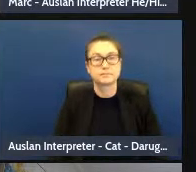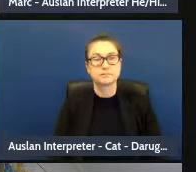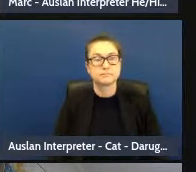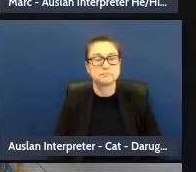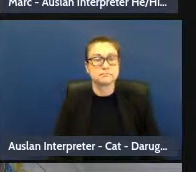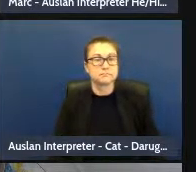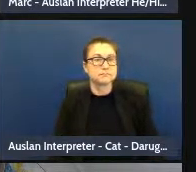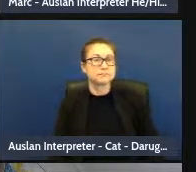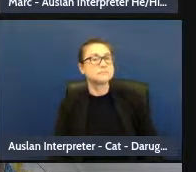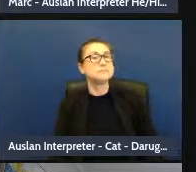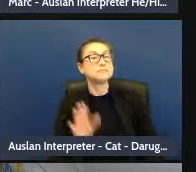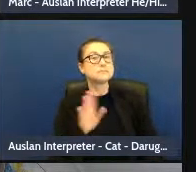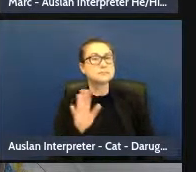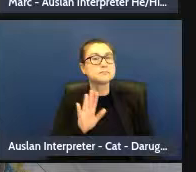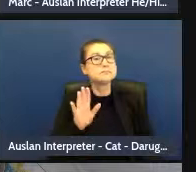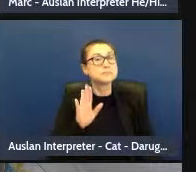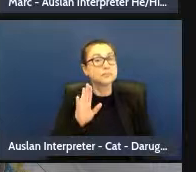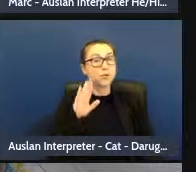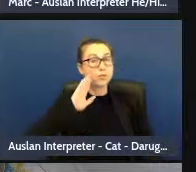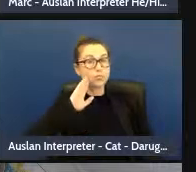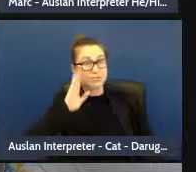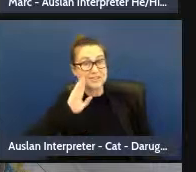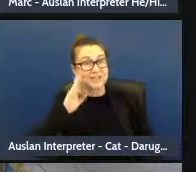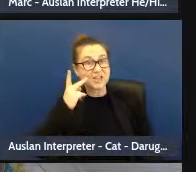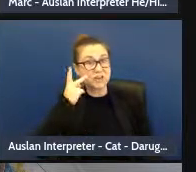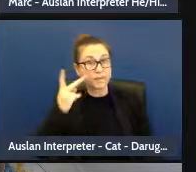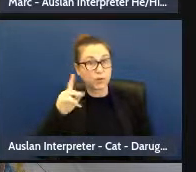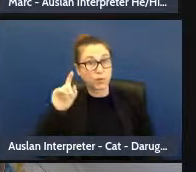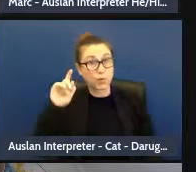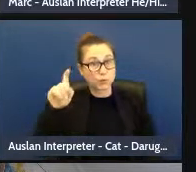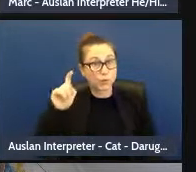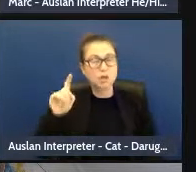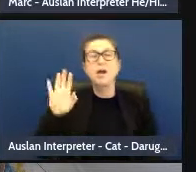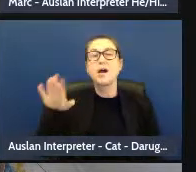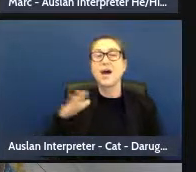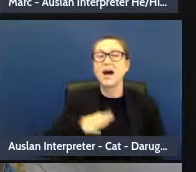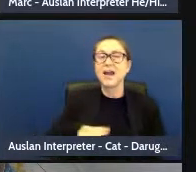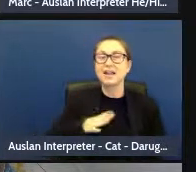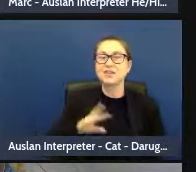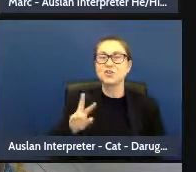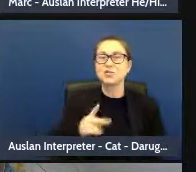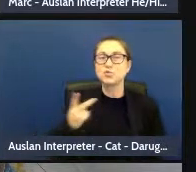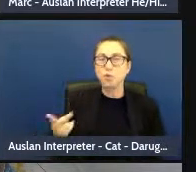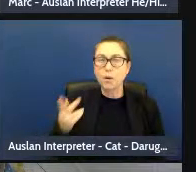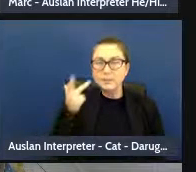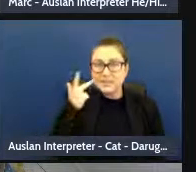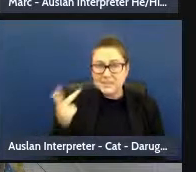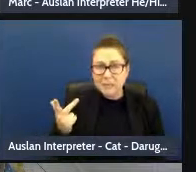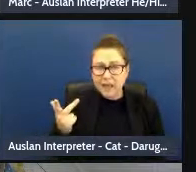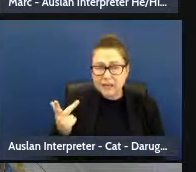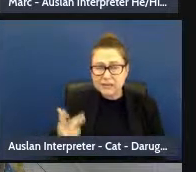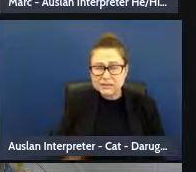was within the presentation view. Yeah, I think I've got to swap displays, do I?